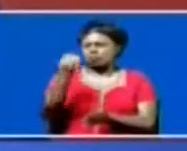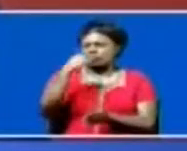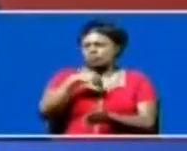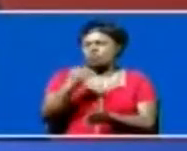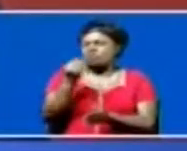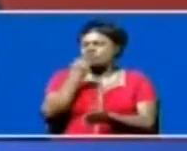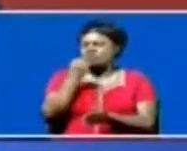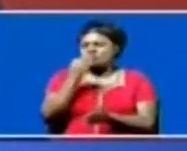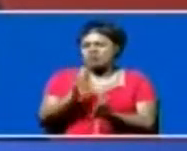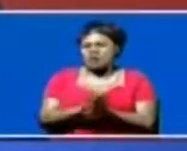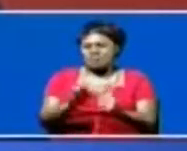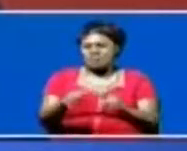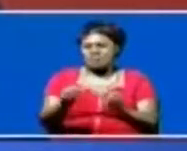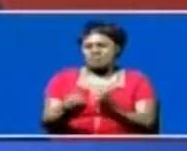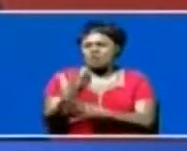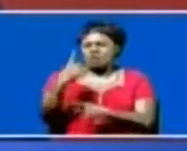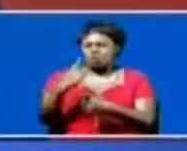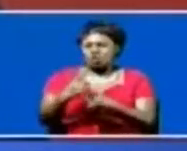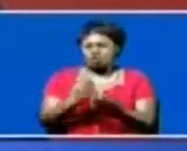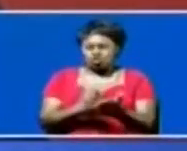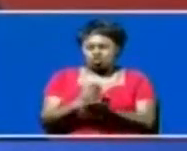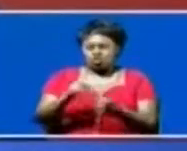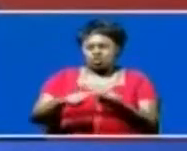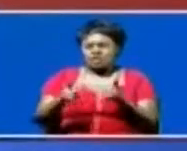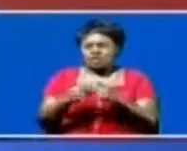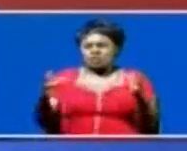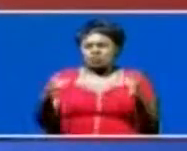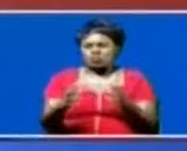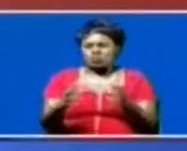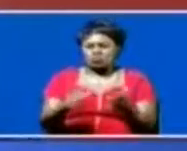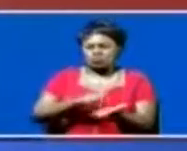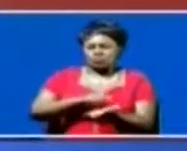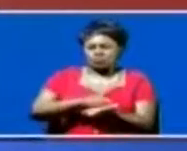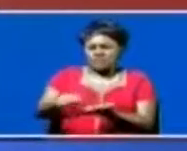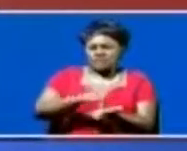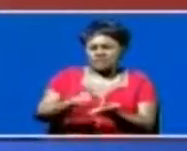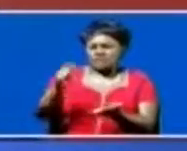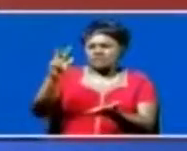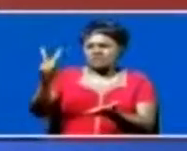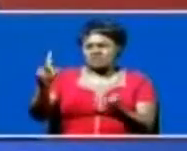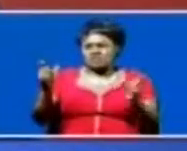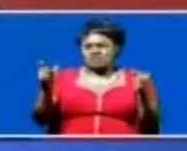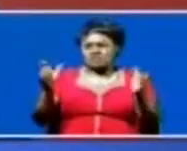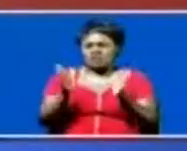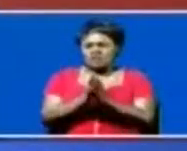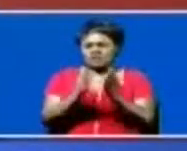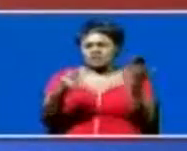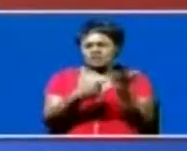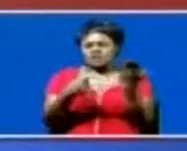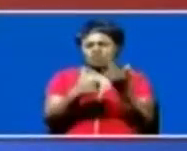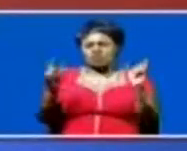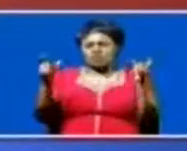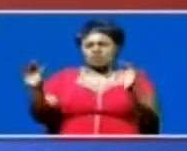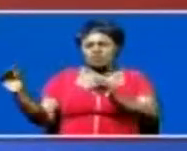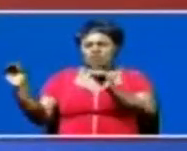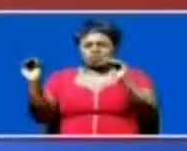farm produce through the Standard Group's various media platforms, including print, TV, radio and digital media. Let's cross